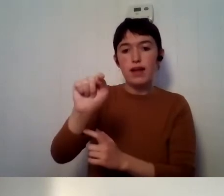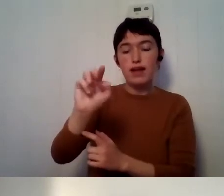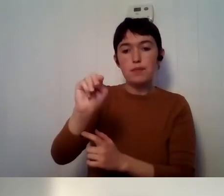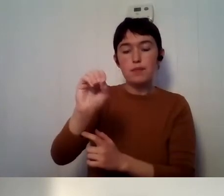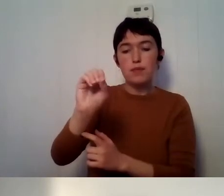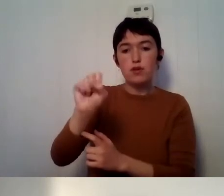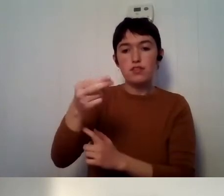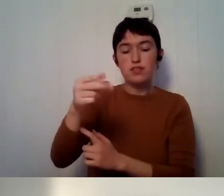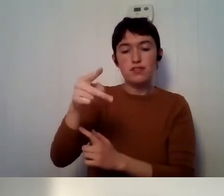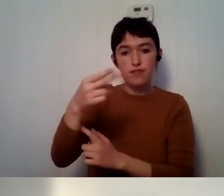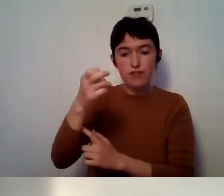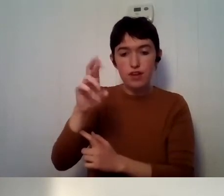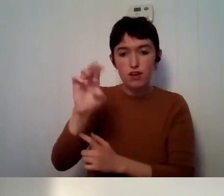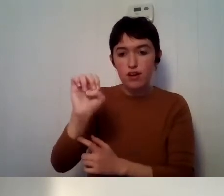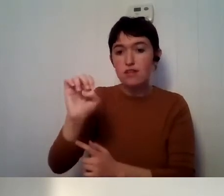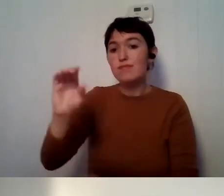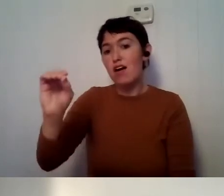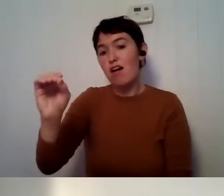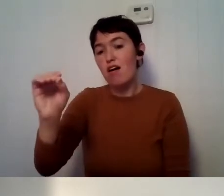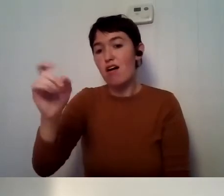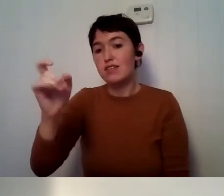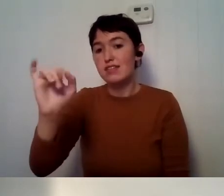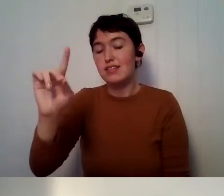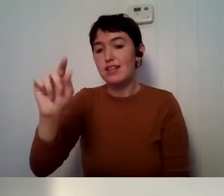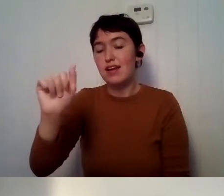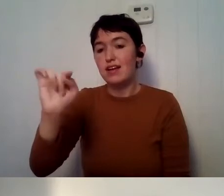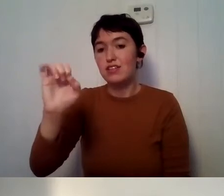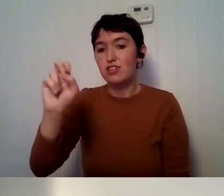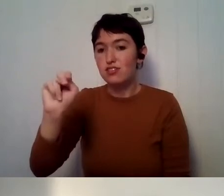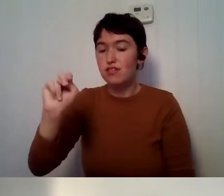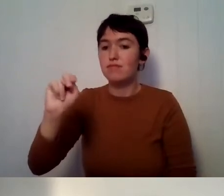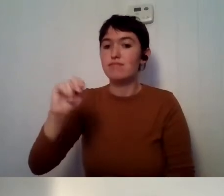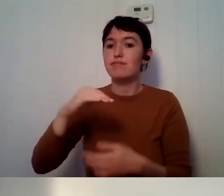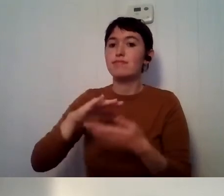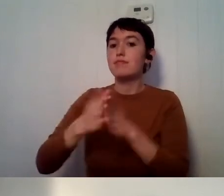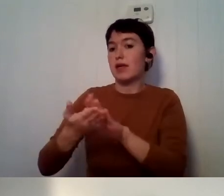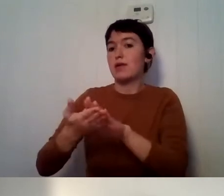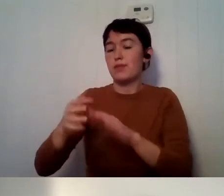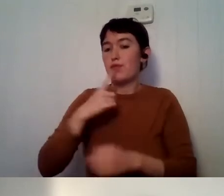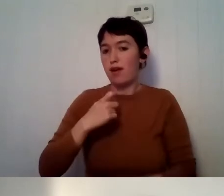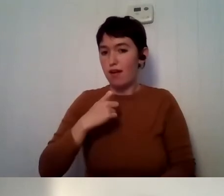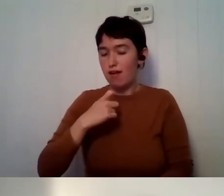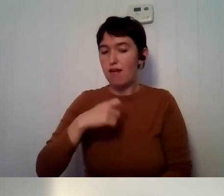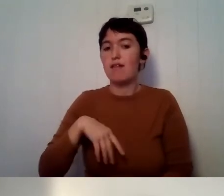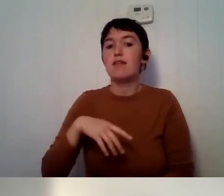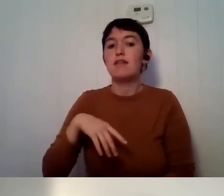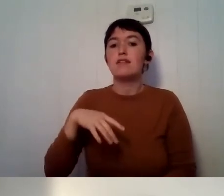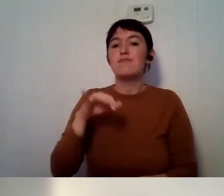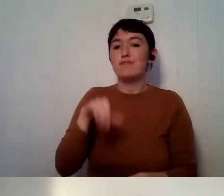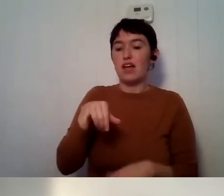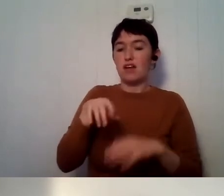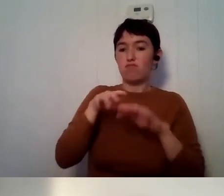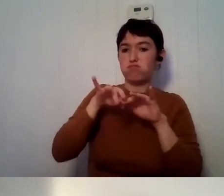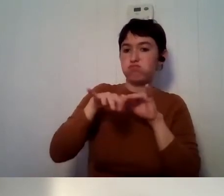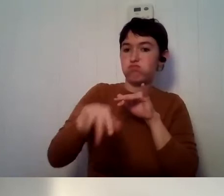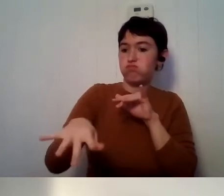red, and a lot of that toxicity flows down those rivers. And it was unusual because it's